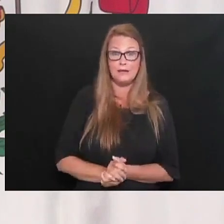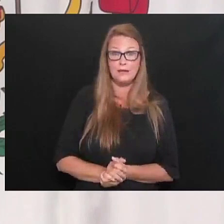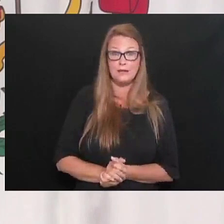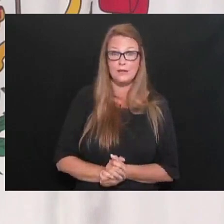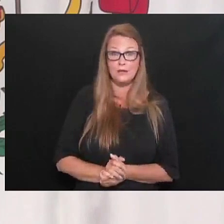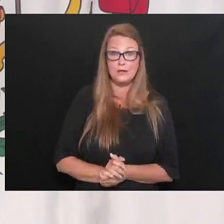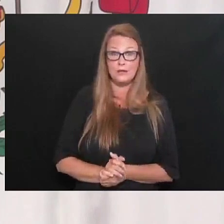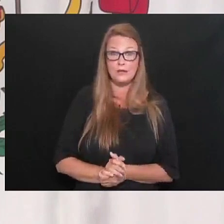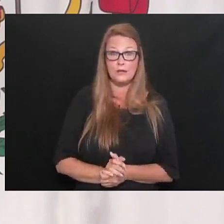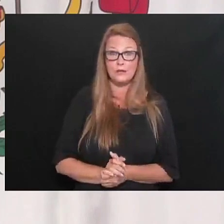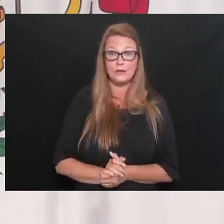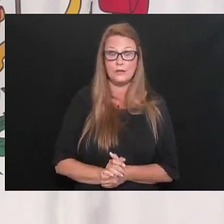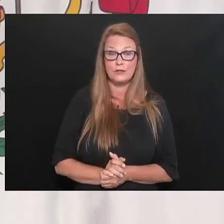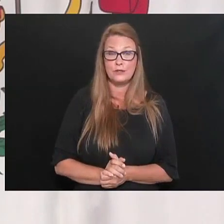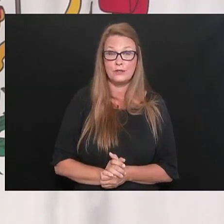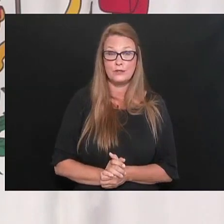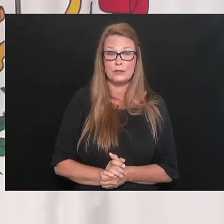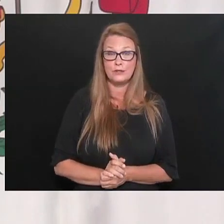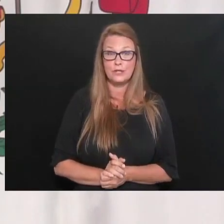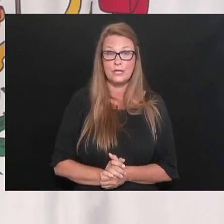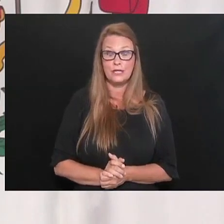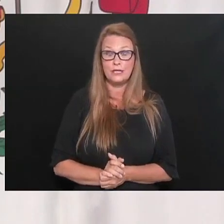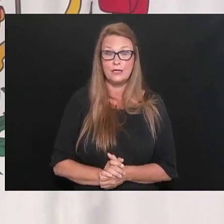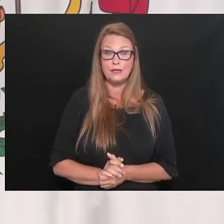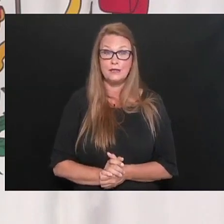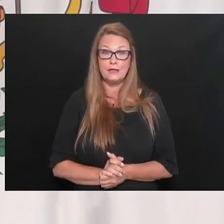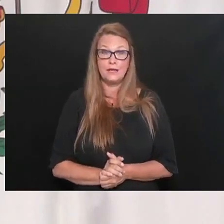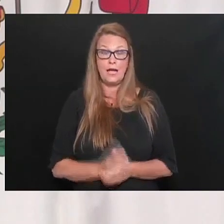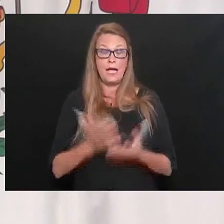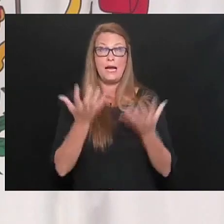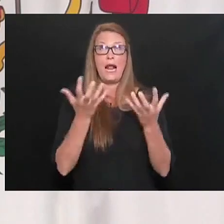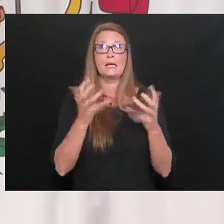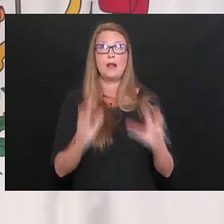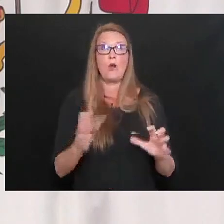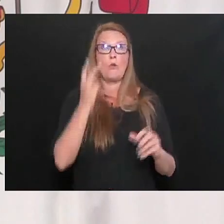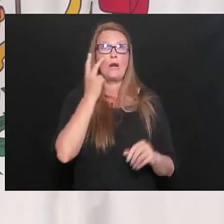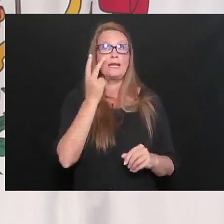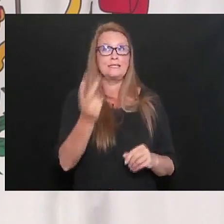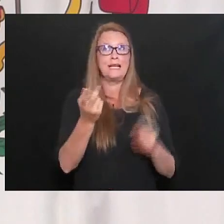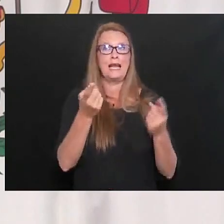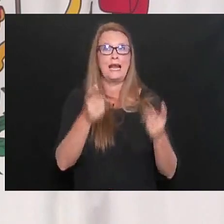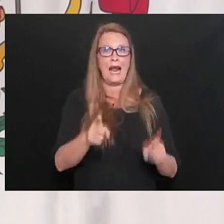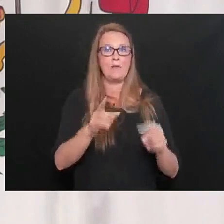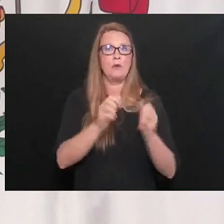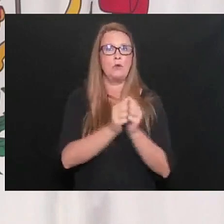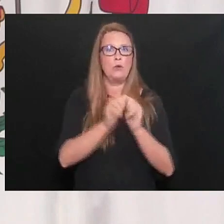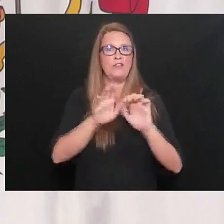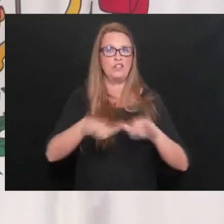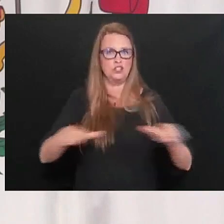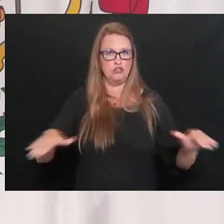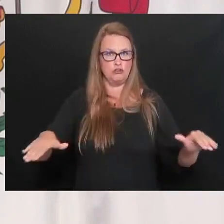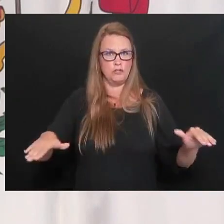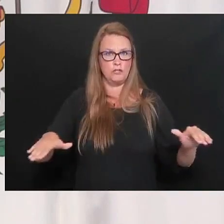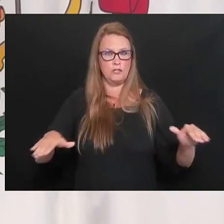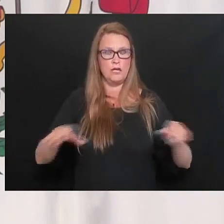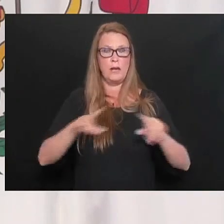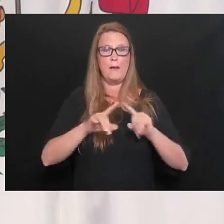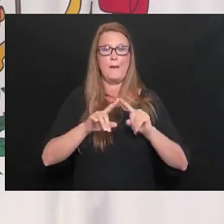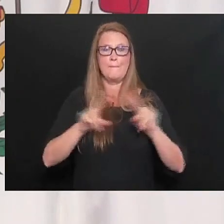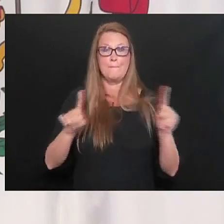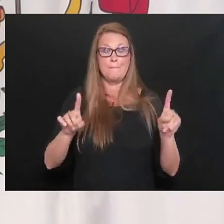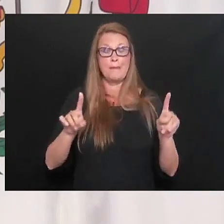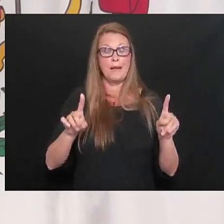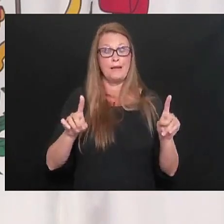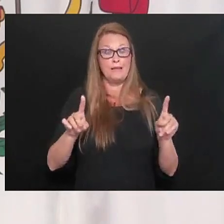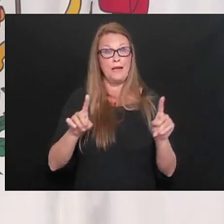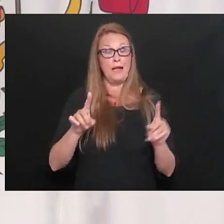super forbid, it happening to our youngest of our youngest. But absolutely, with all in me, I tell you